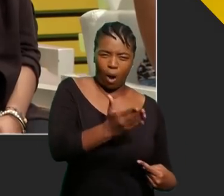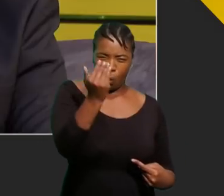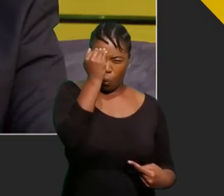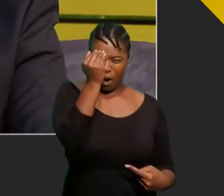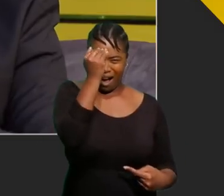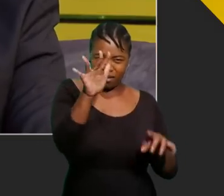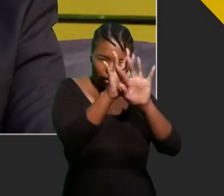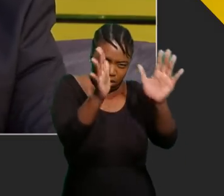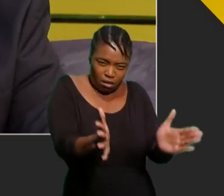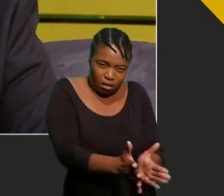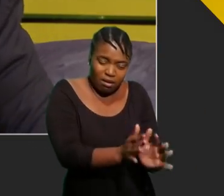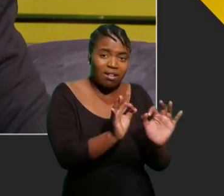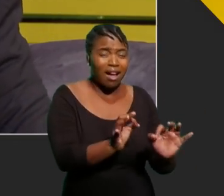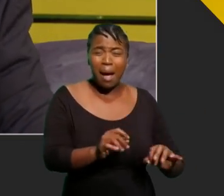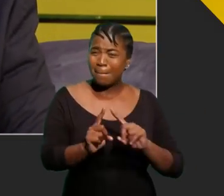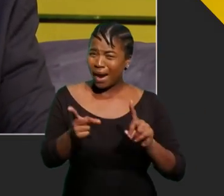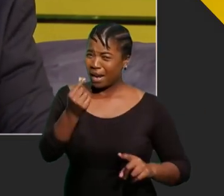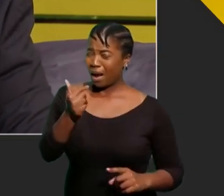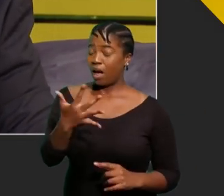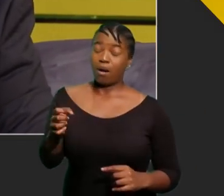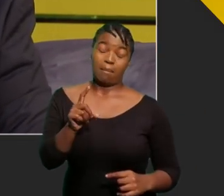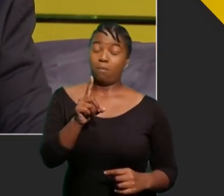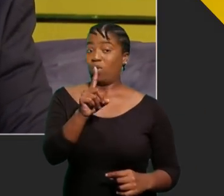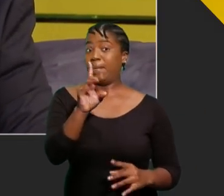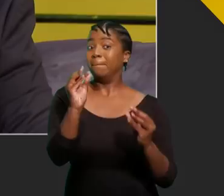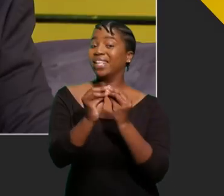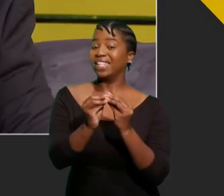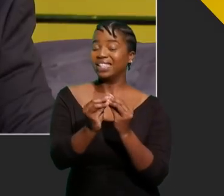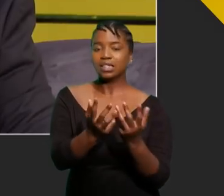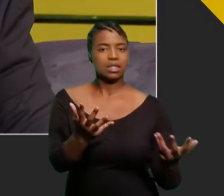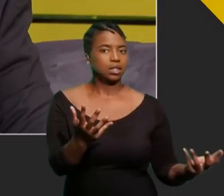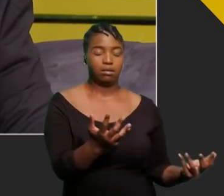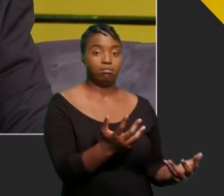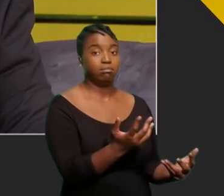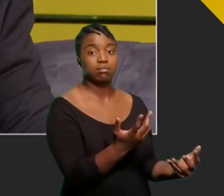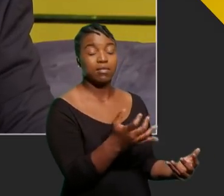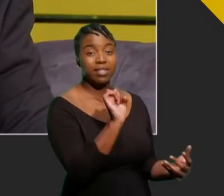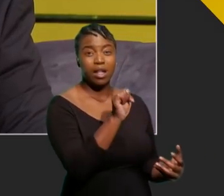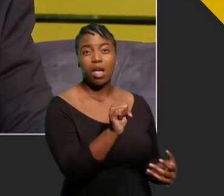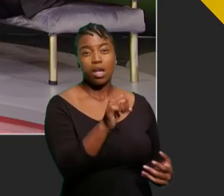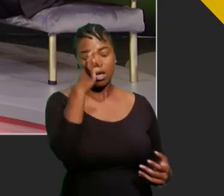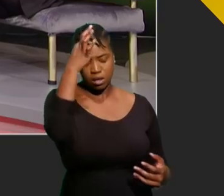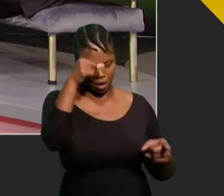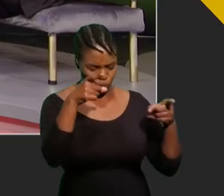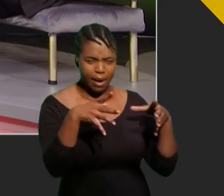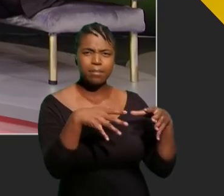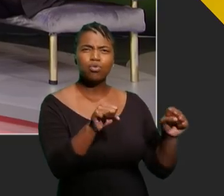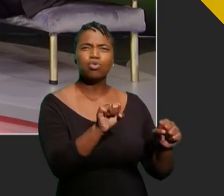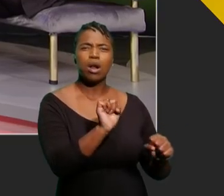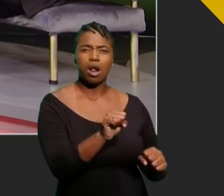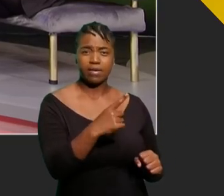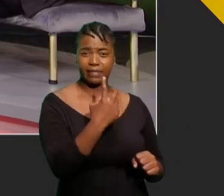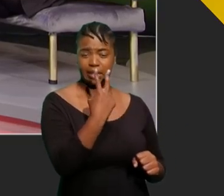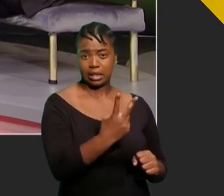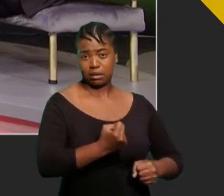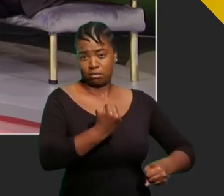all of it. Is it justified at R1 billion? Well, I think state capture actually ran. Capture actually, I mean, if you look at the effect